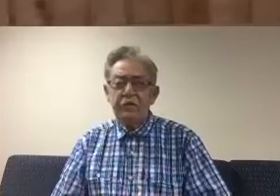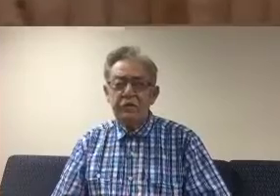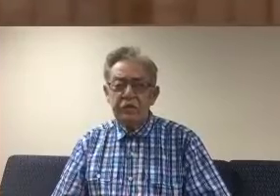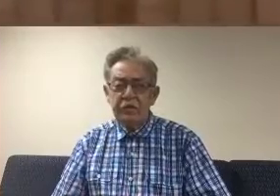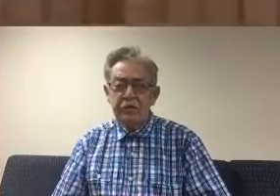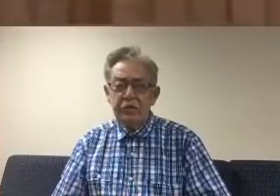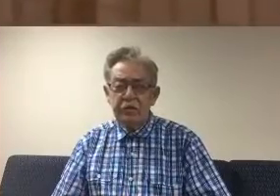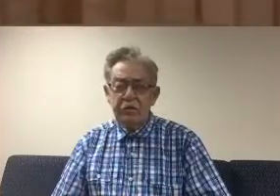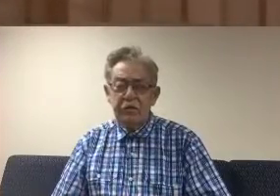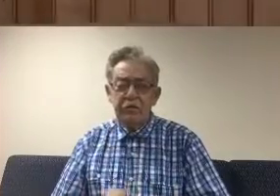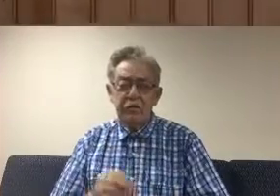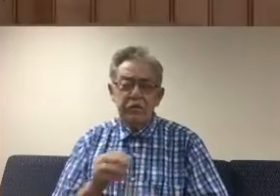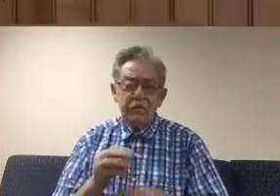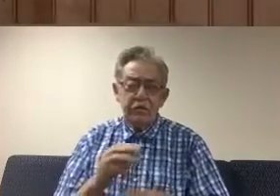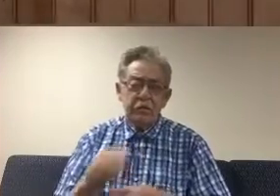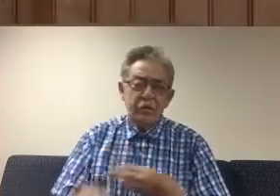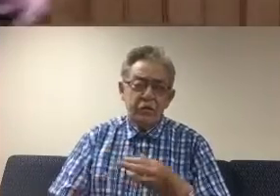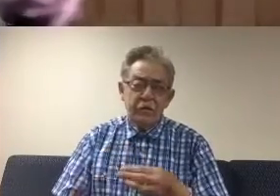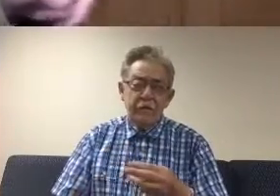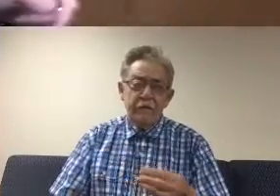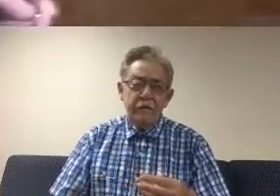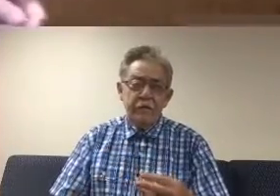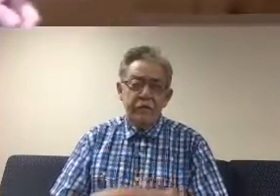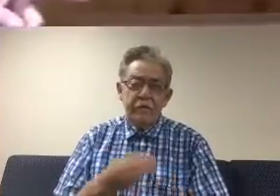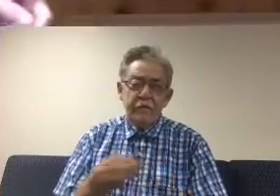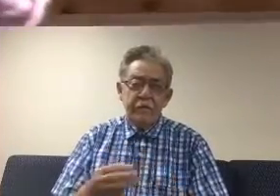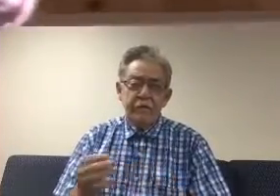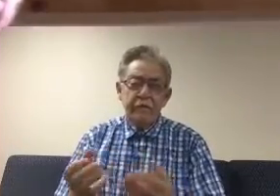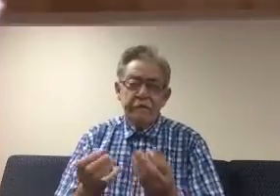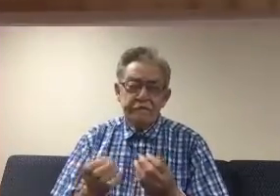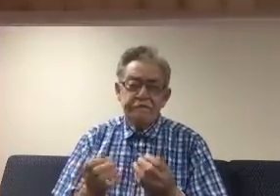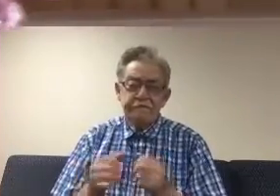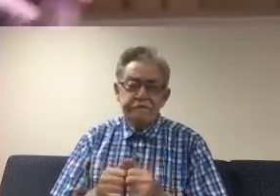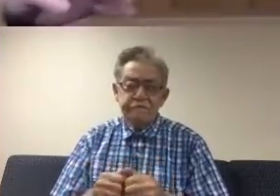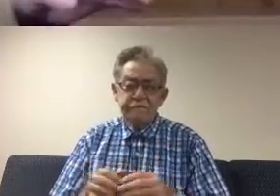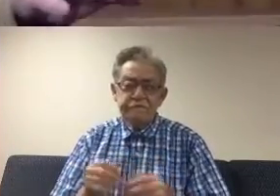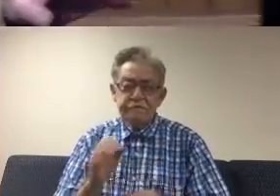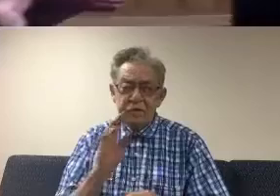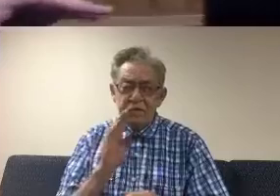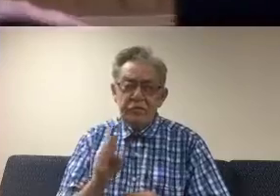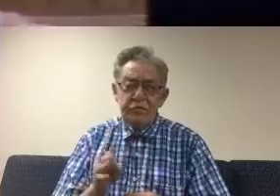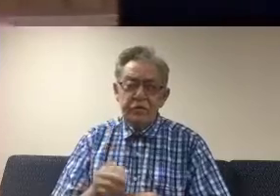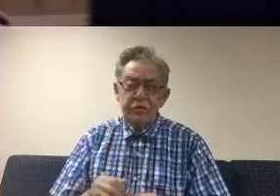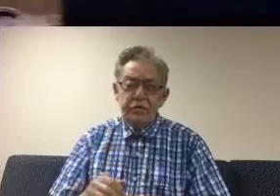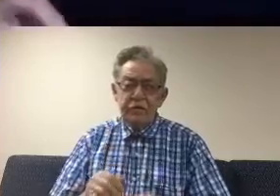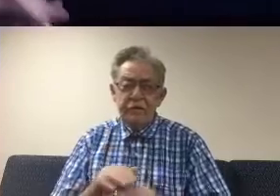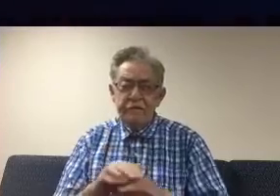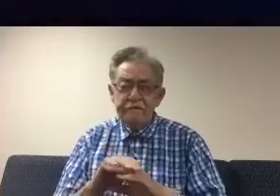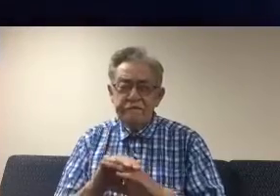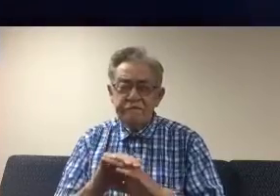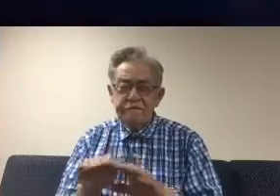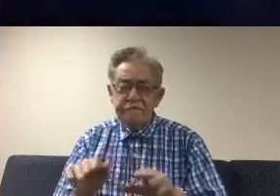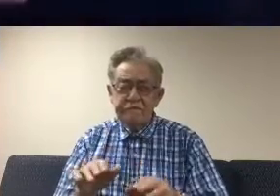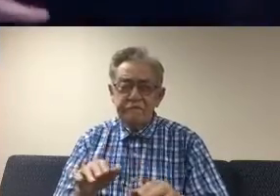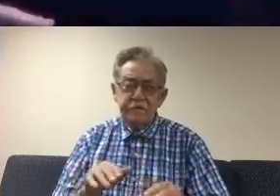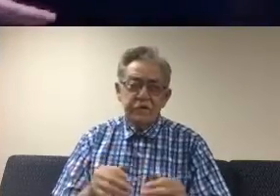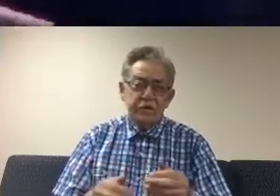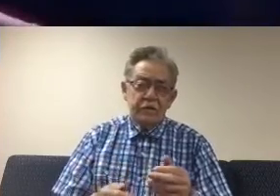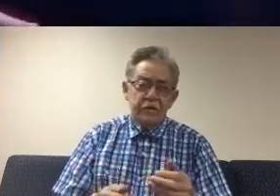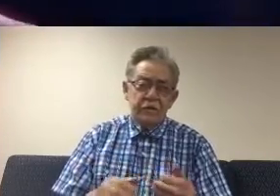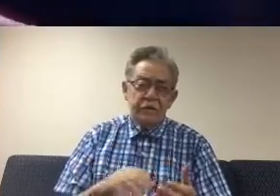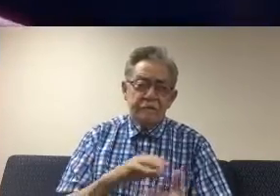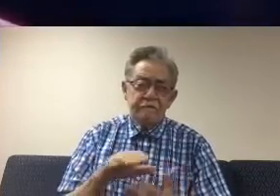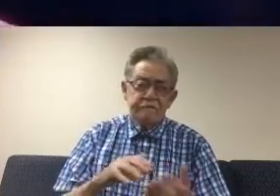what the world is wanting me to agree with and to go along with, that I don't mix up the truth and